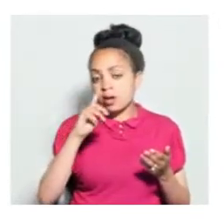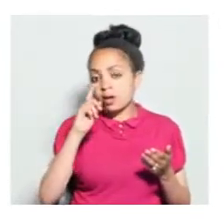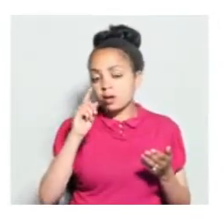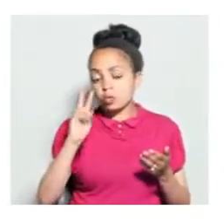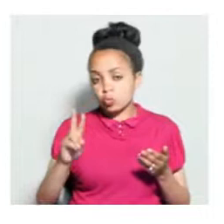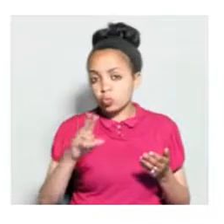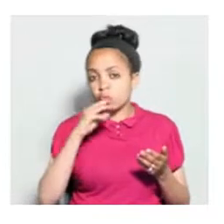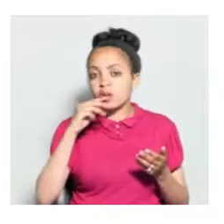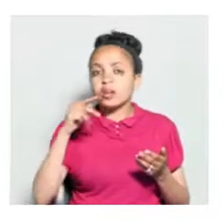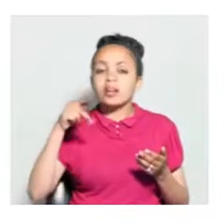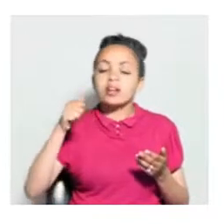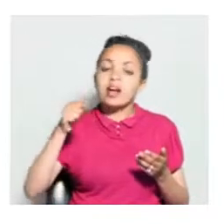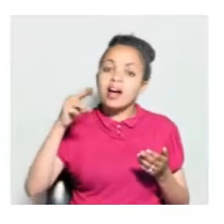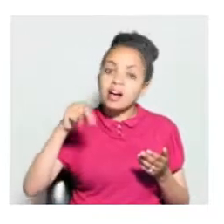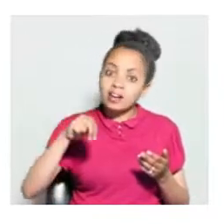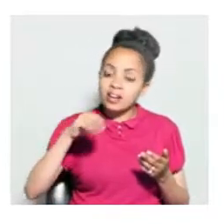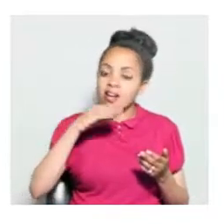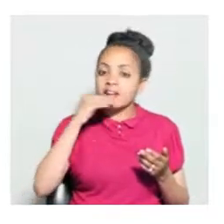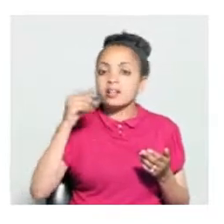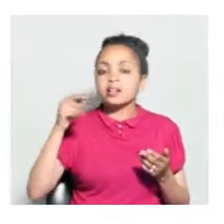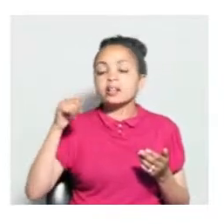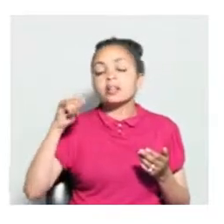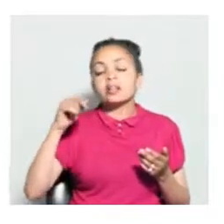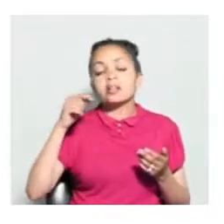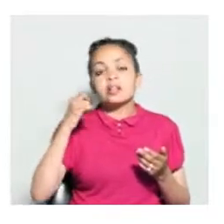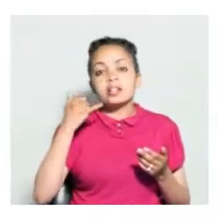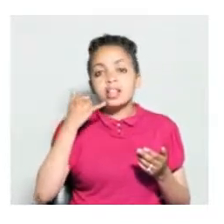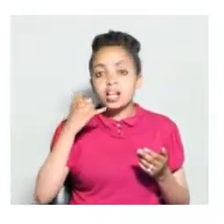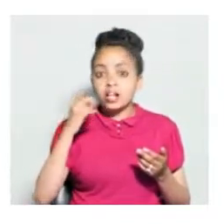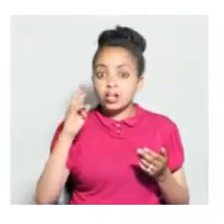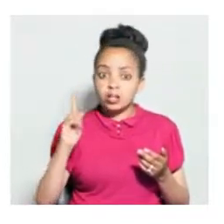II, and again telophase II.